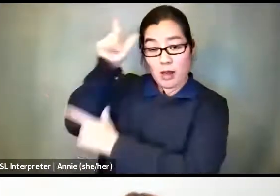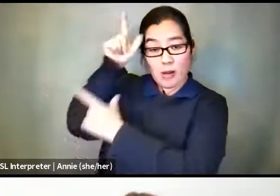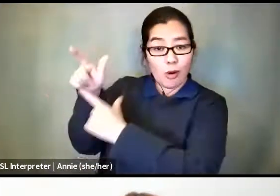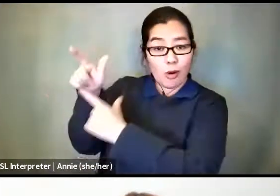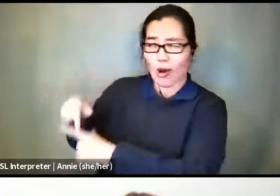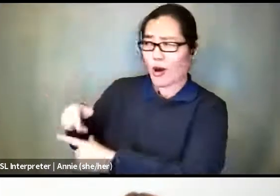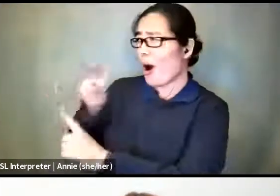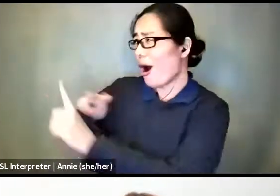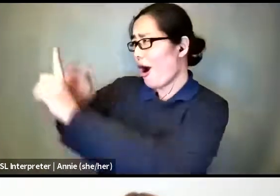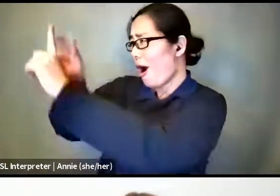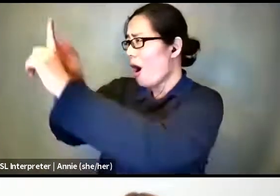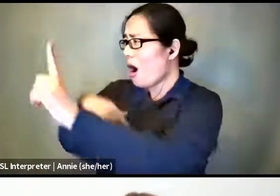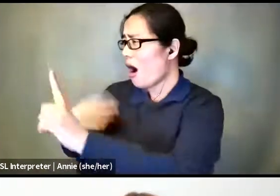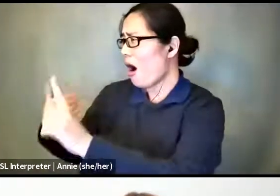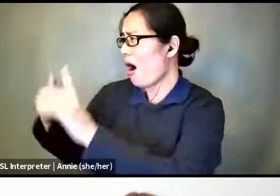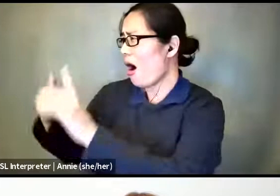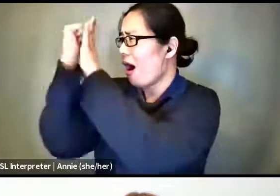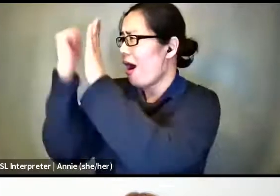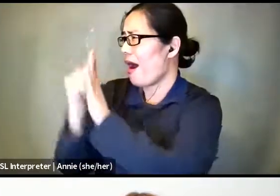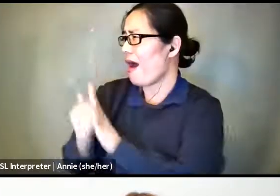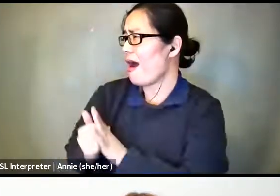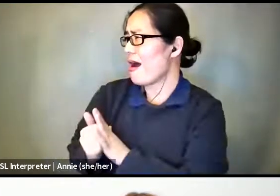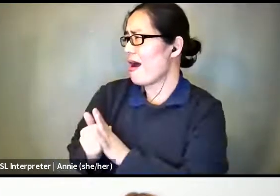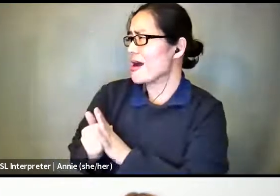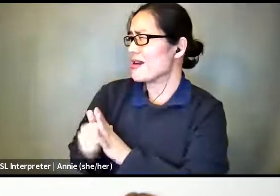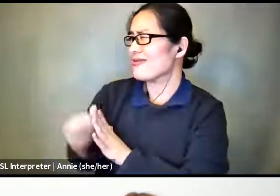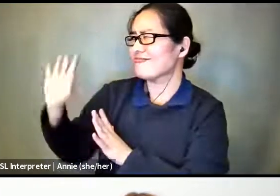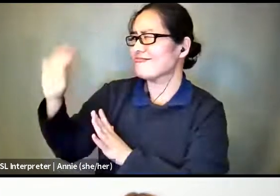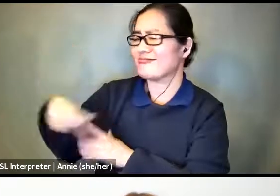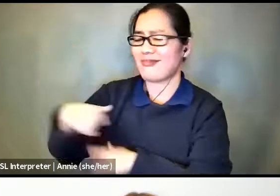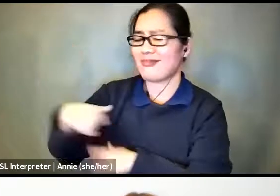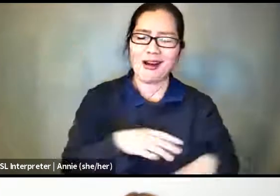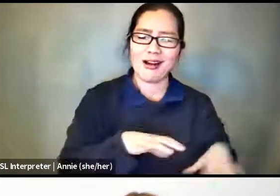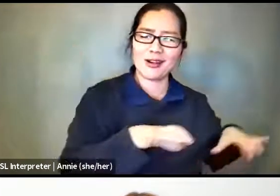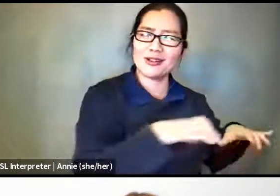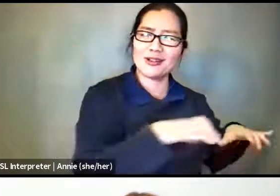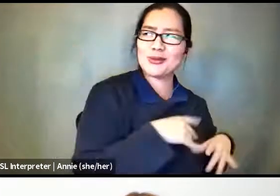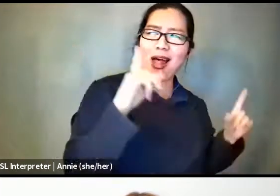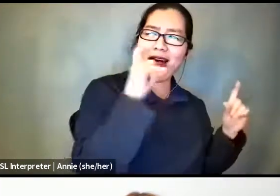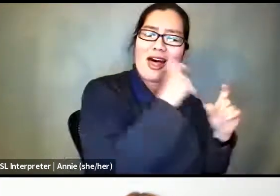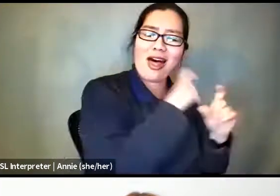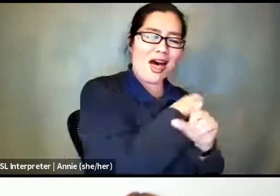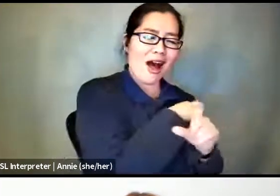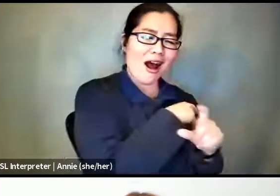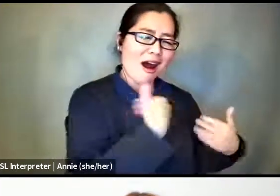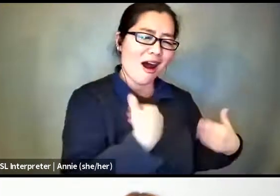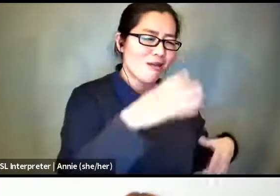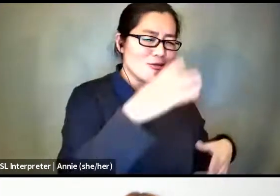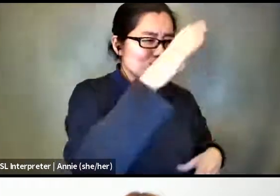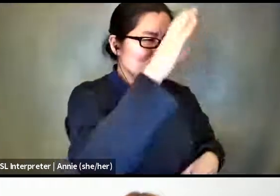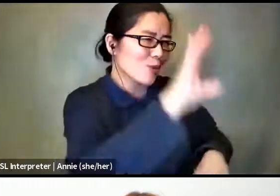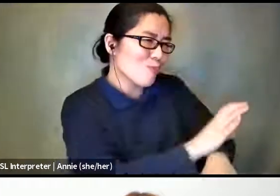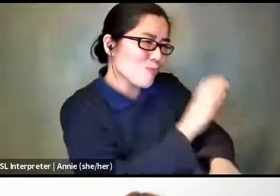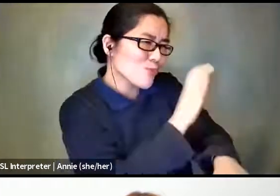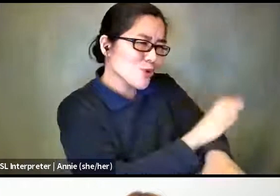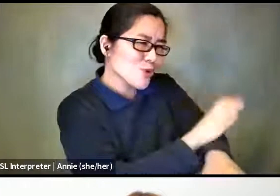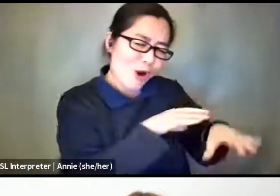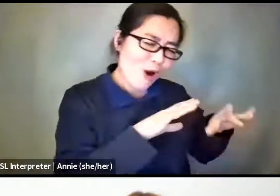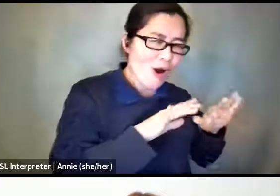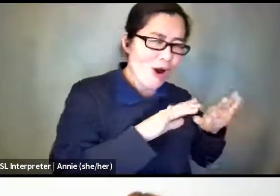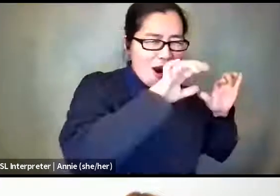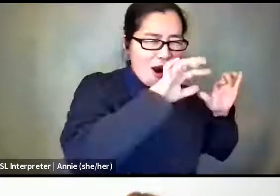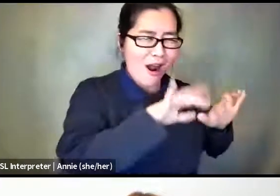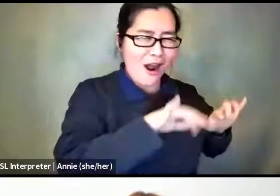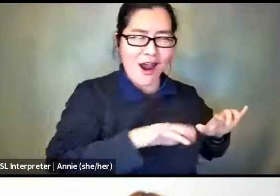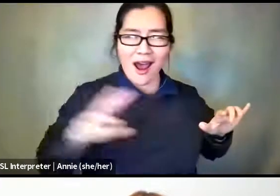and I, can do this complicated wizardry with an Arduino, and all of a sudden everybody's in awe, of my